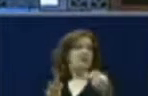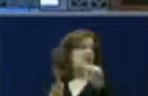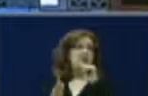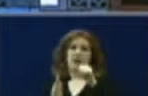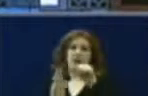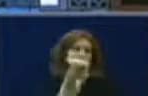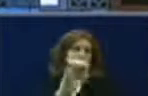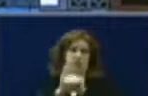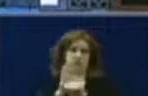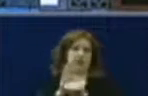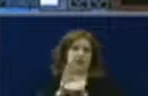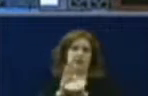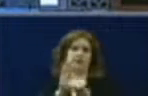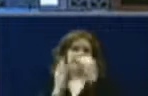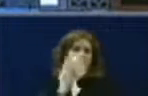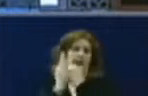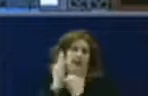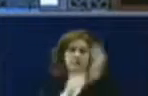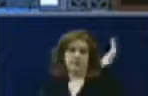item speakers.